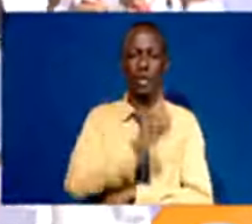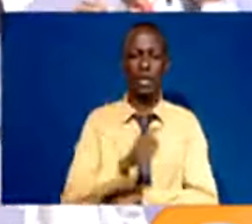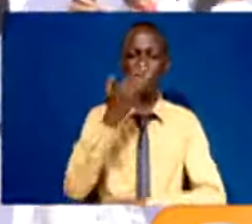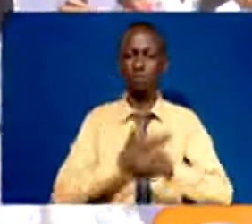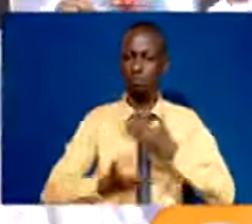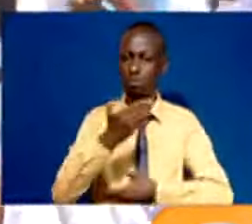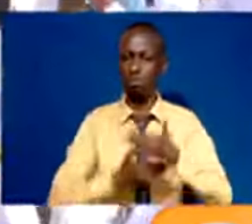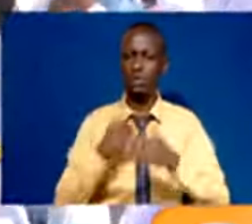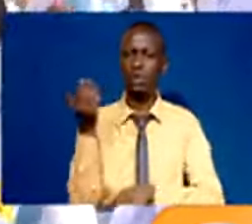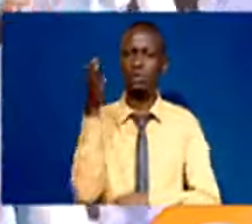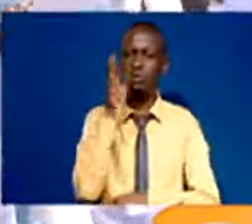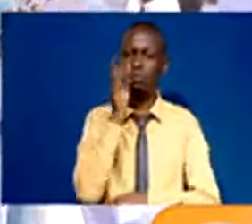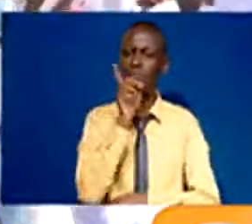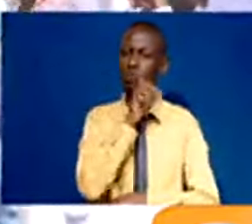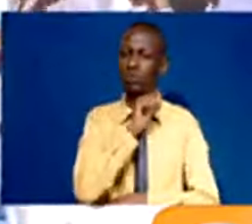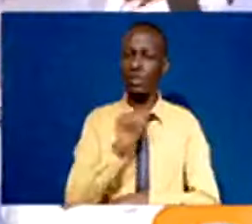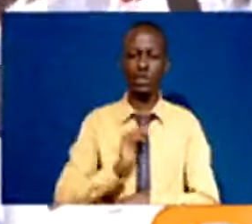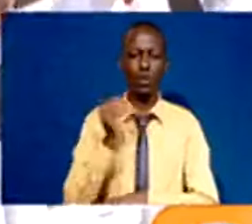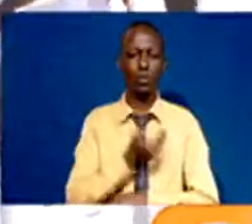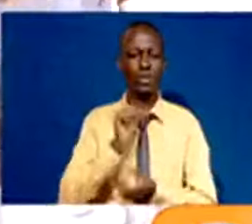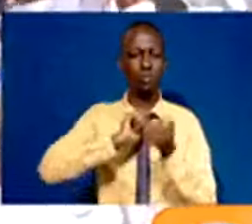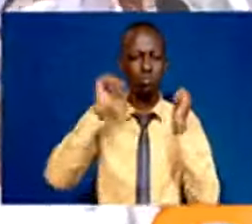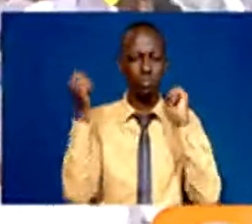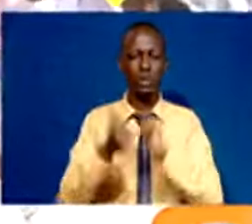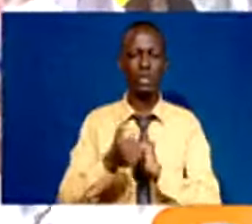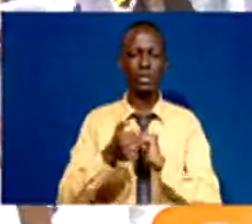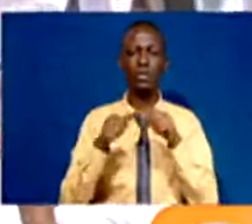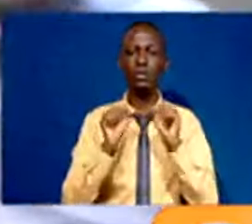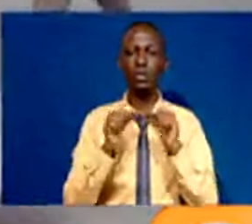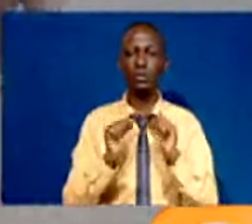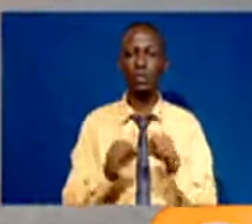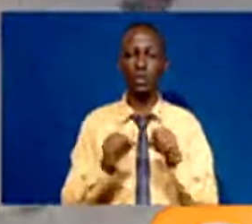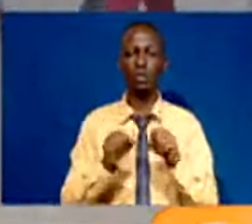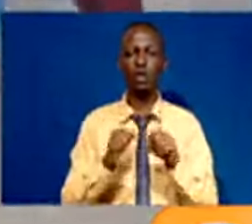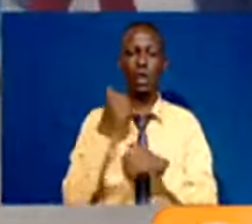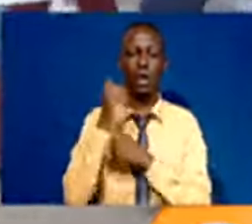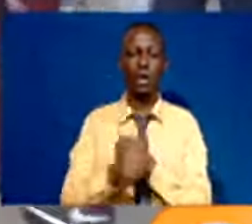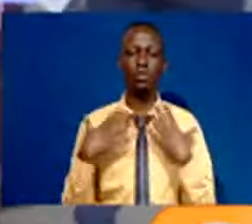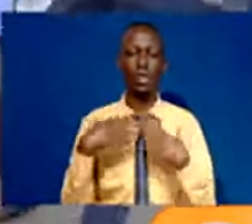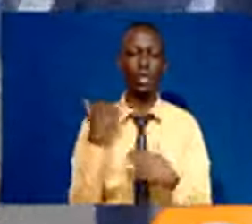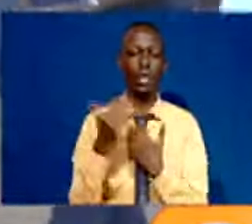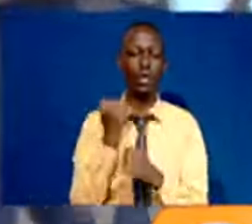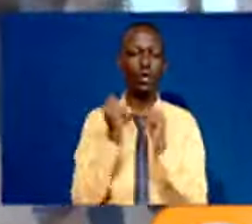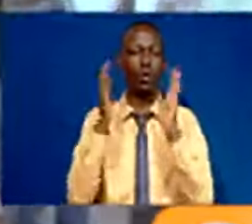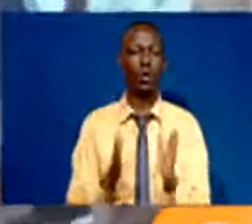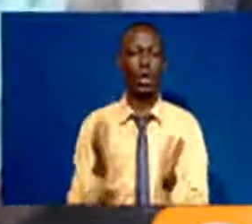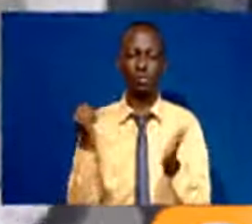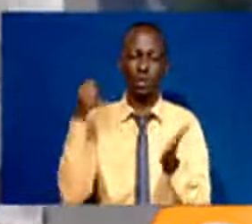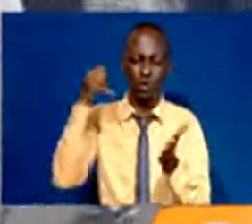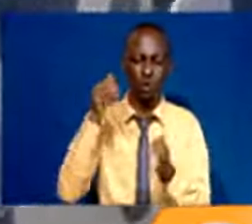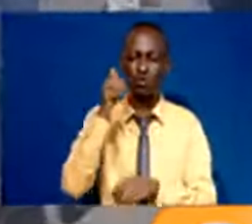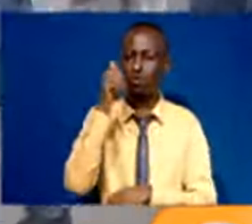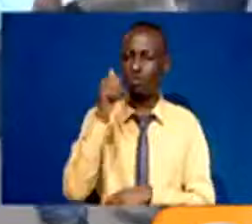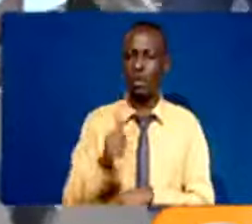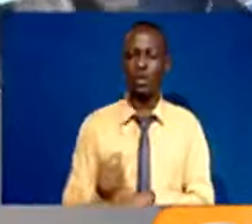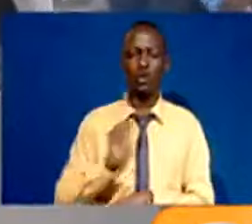ordered a reconstitution of the Whole Nation Approach Committee within the same period following submissions from the healthcare workers that they were not fully represented in